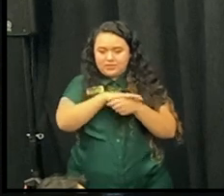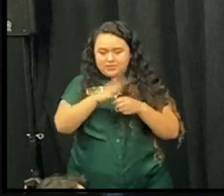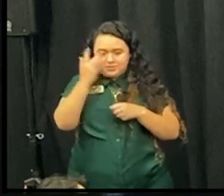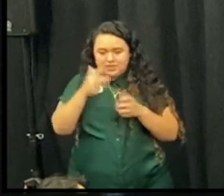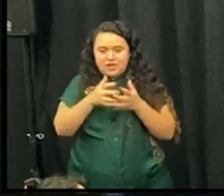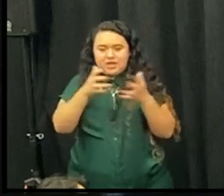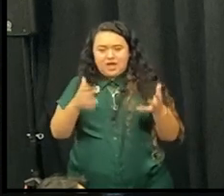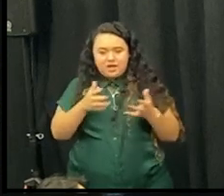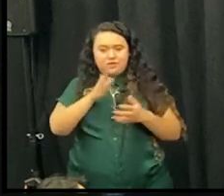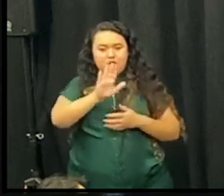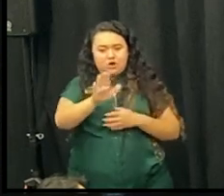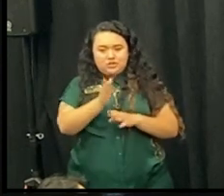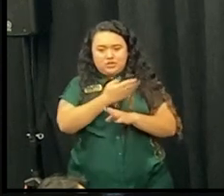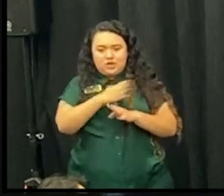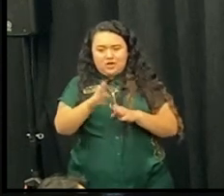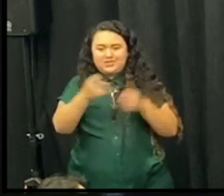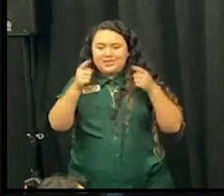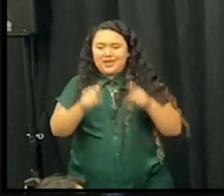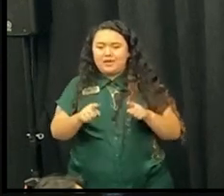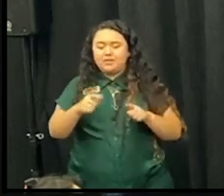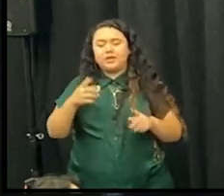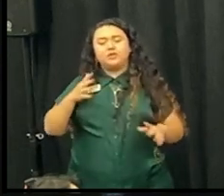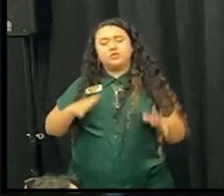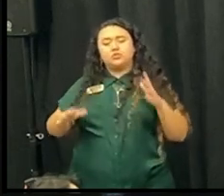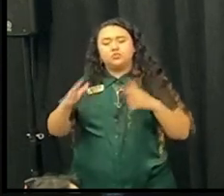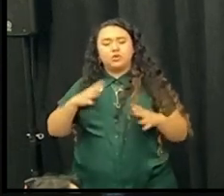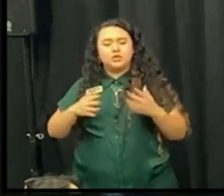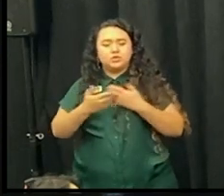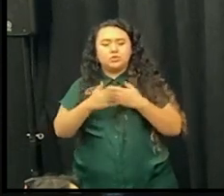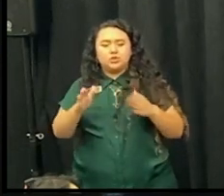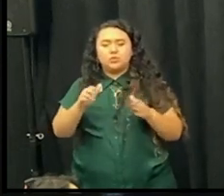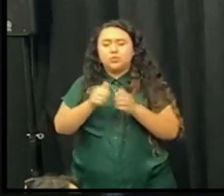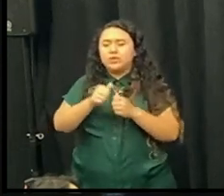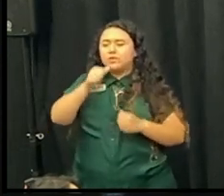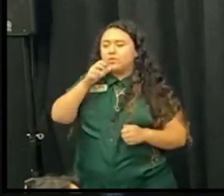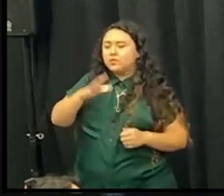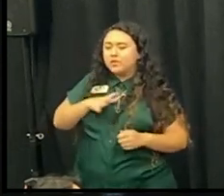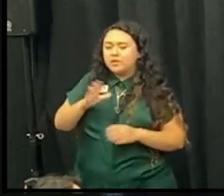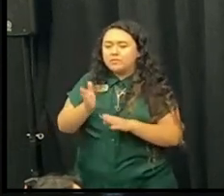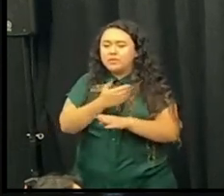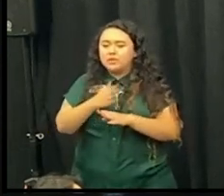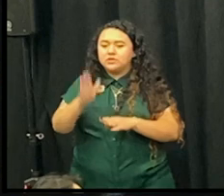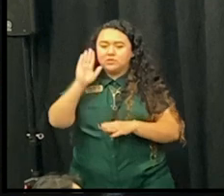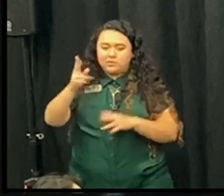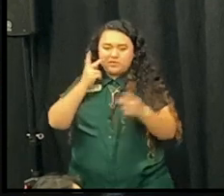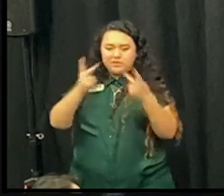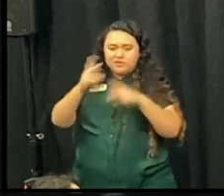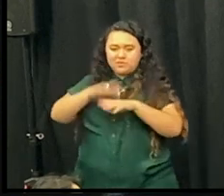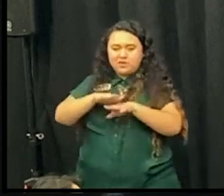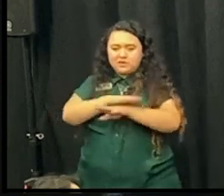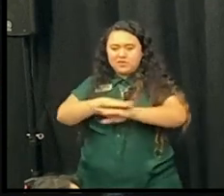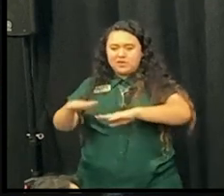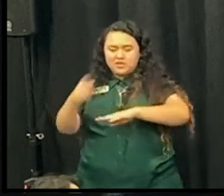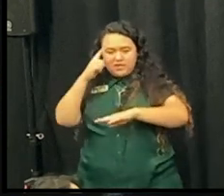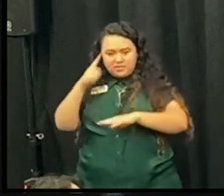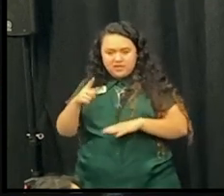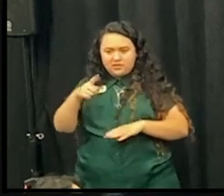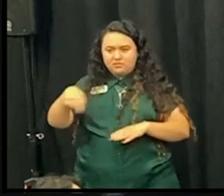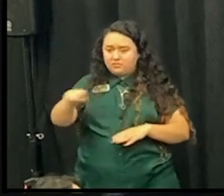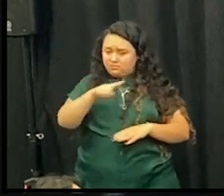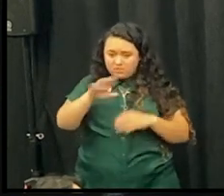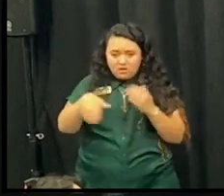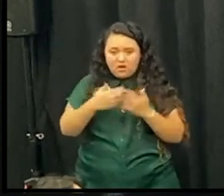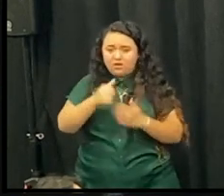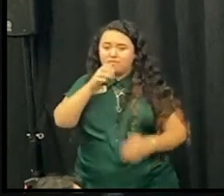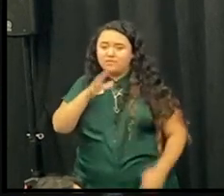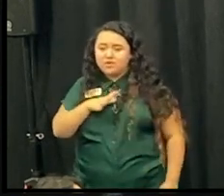lot of her songs happen when she's in the dressing room with the women, and because the band was going to be visible on stage, she said, I think the band needs to be all female